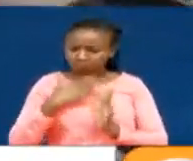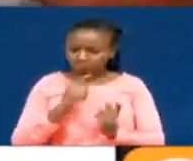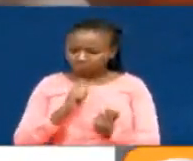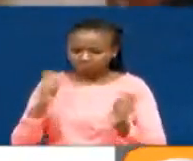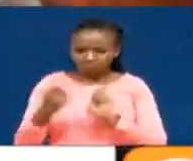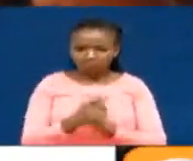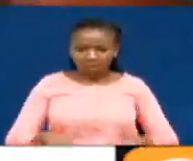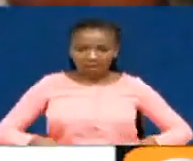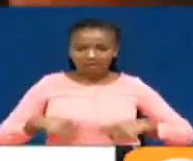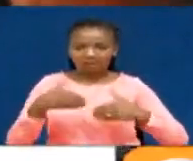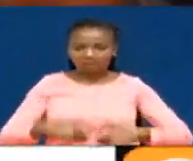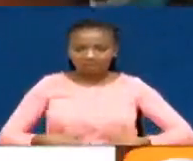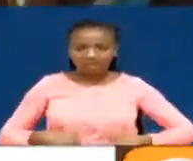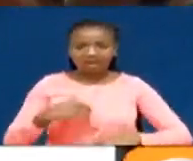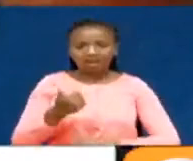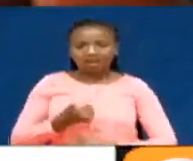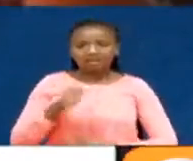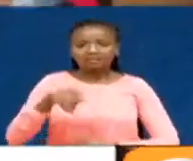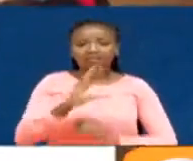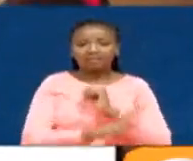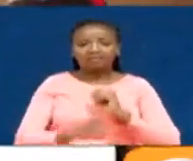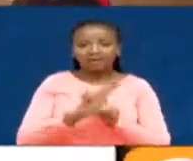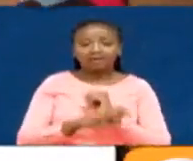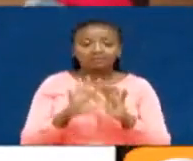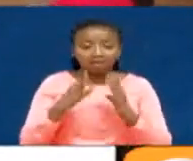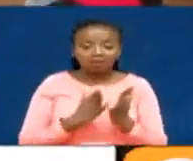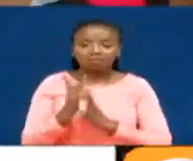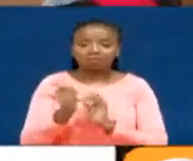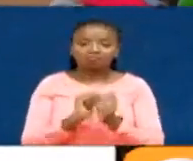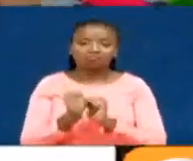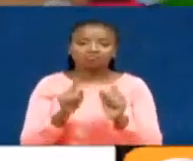the lives of young girls in the country through